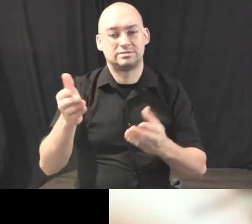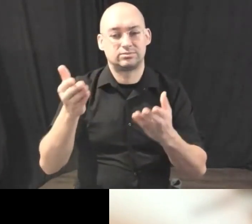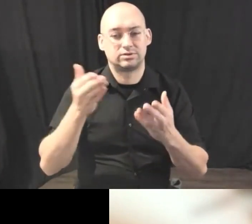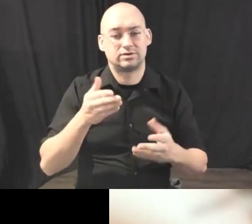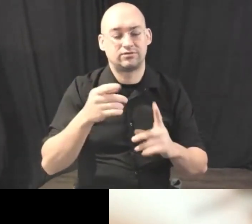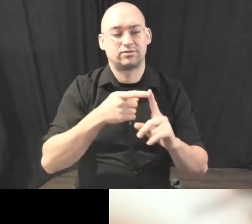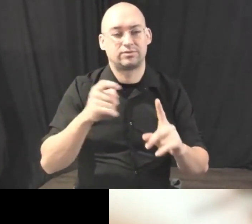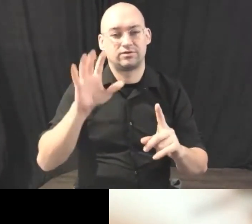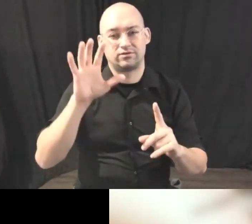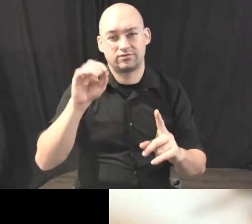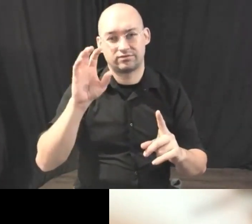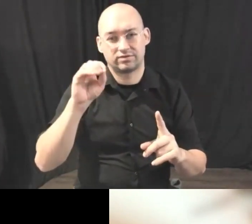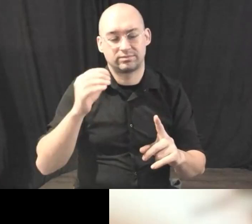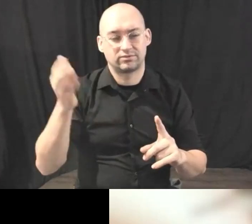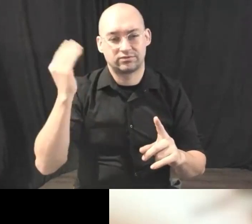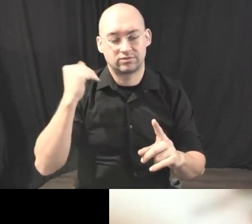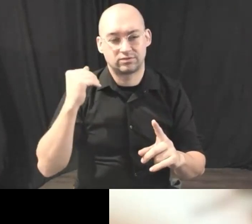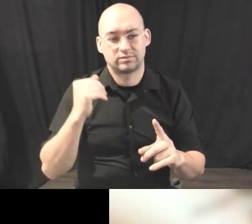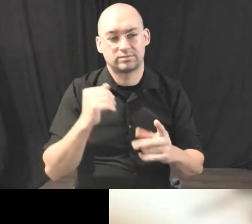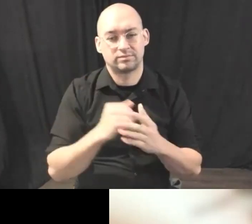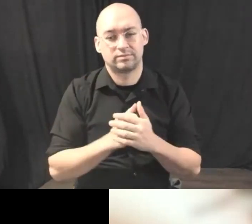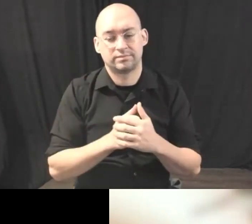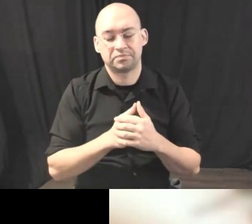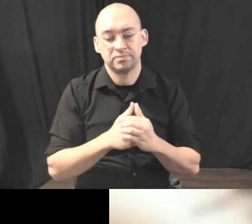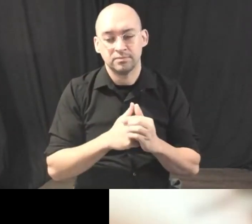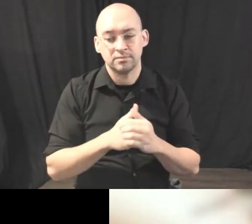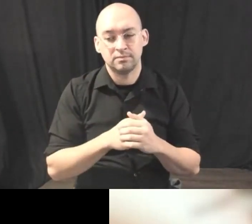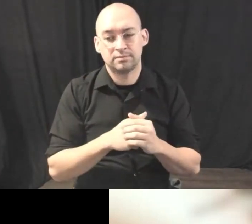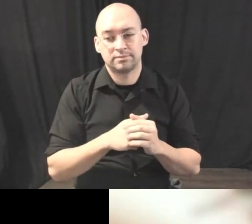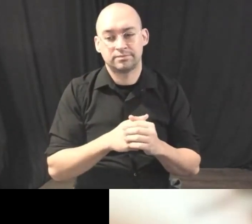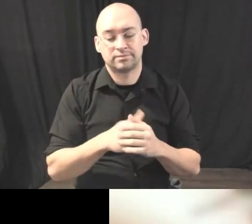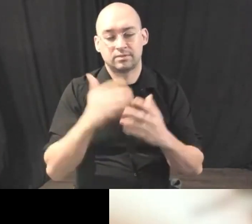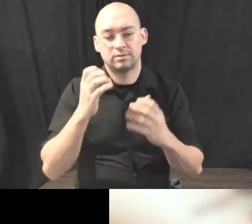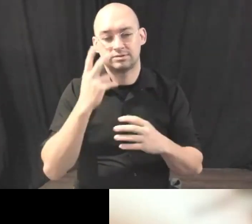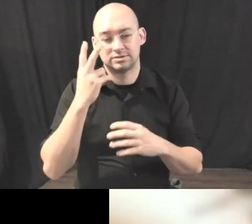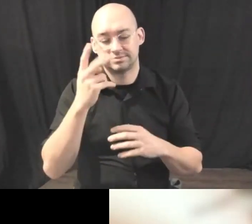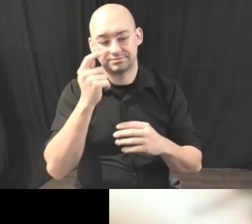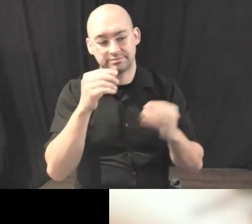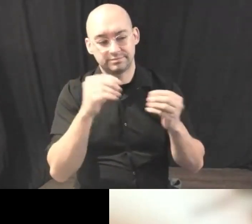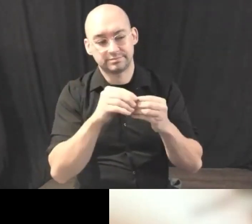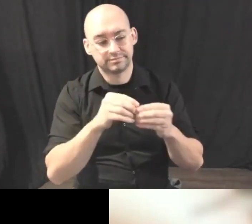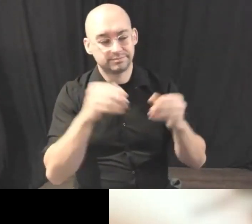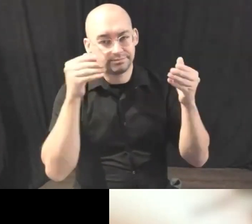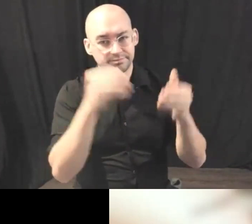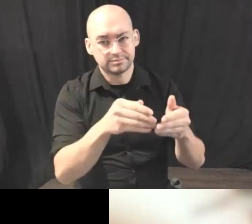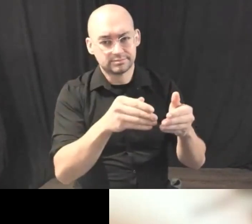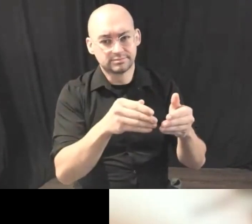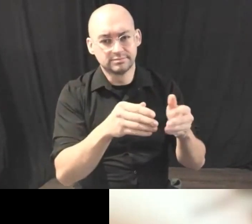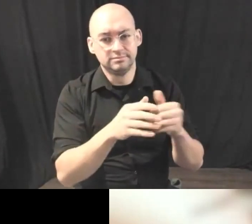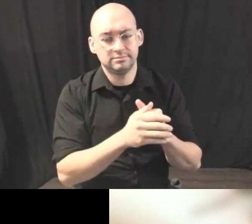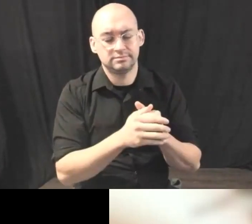50 previously. I would like to see us a little bit more narrowly focused and really looking